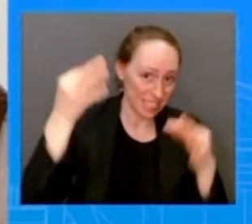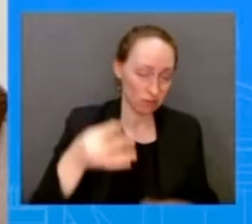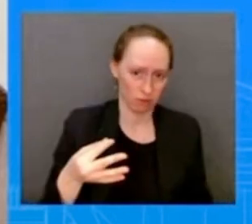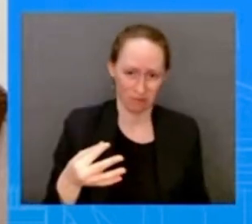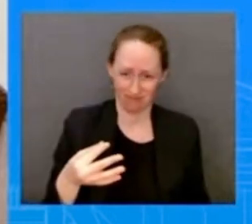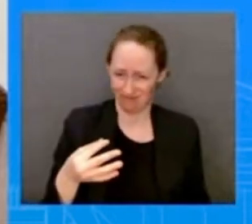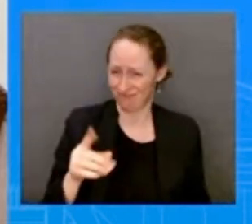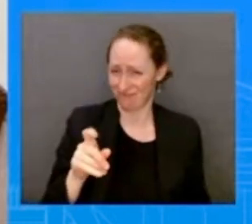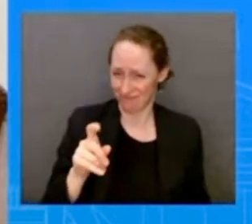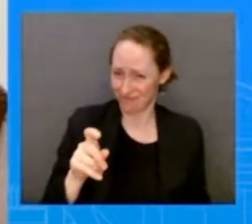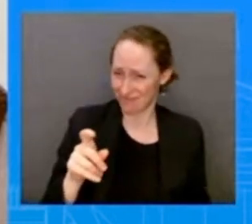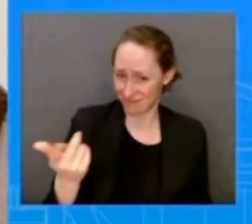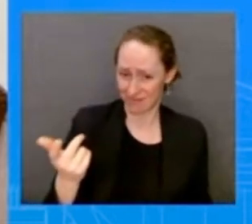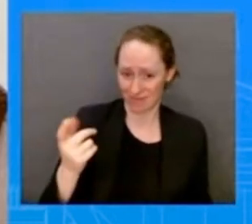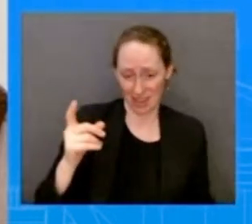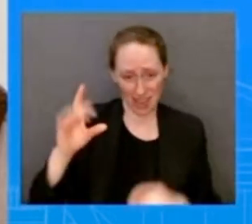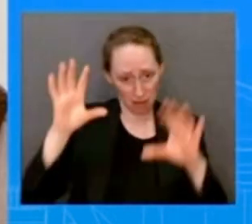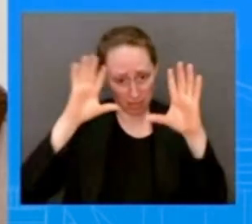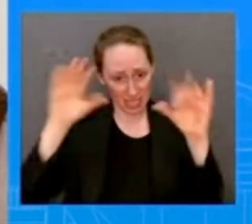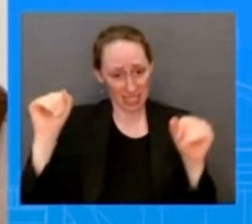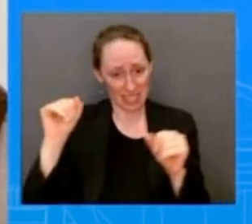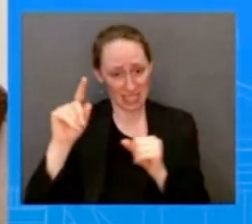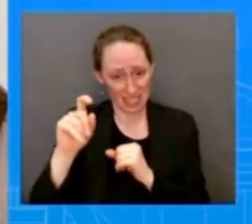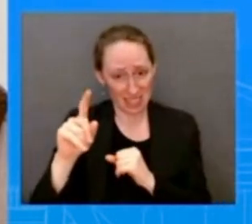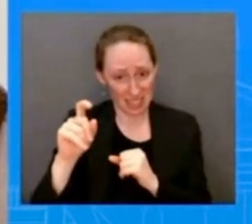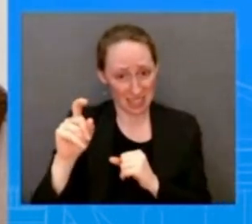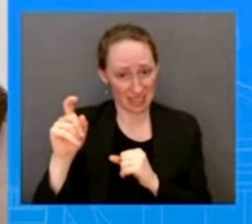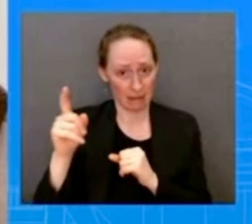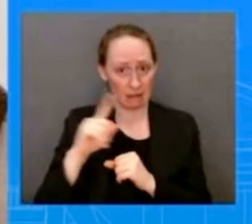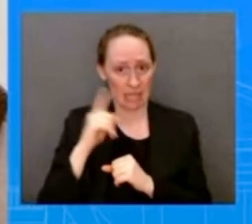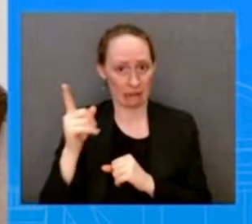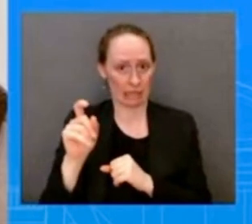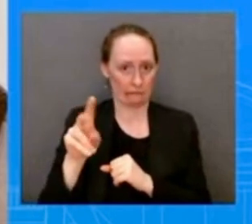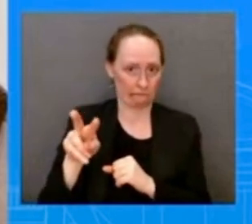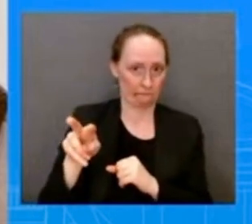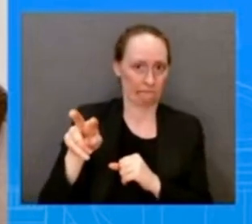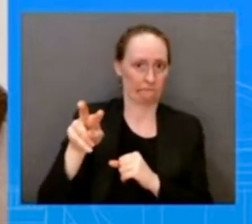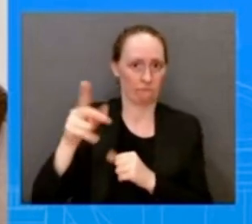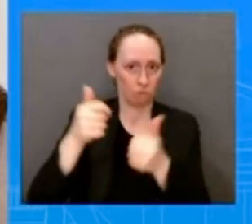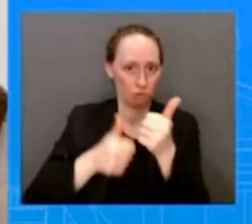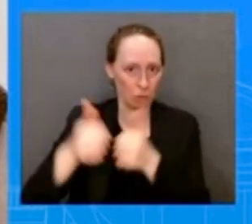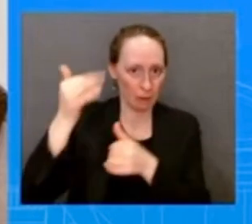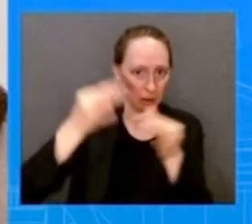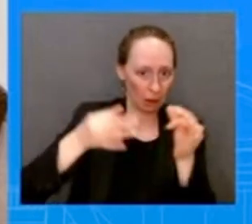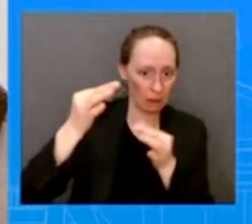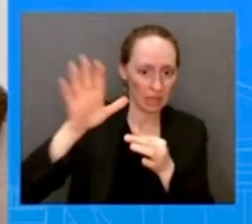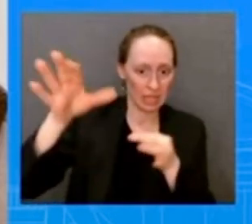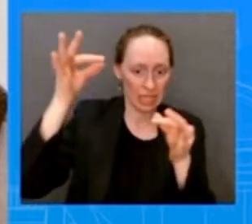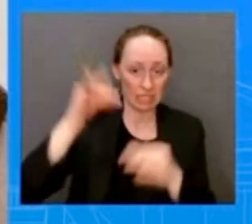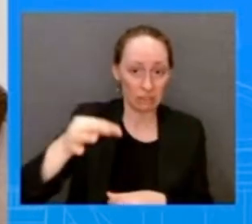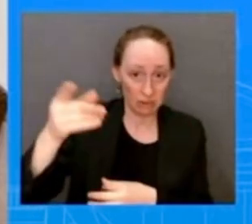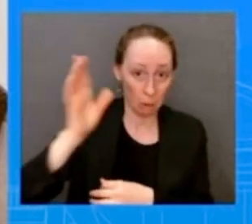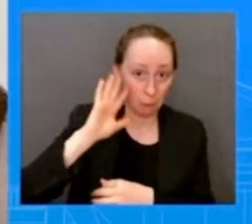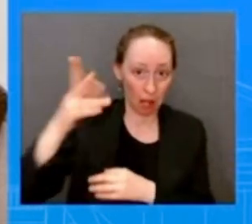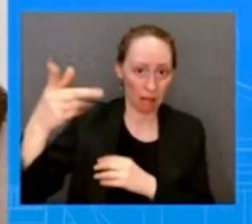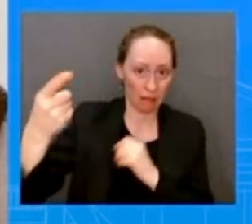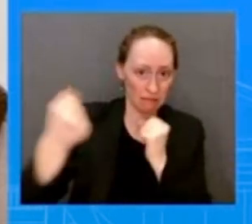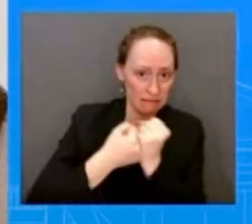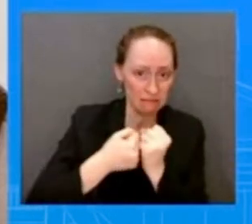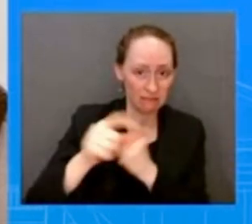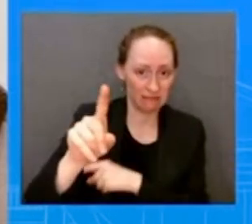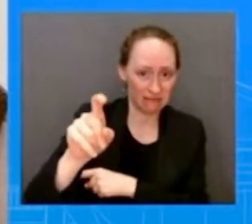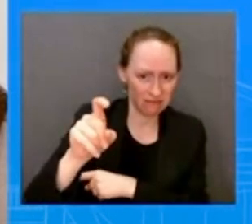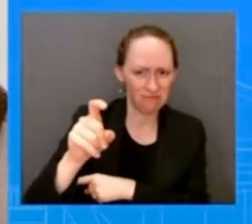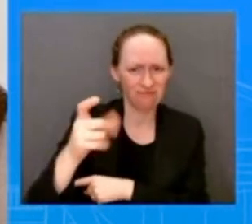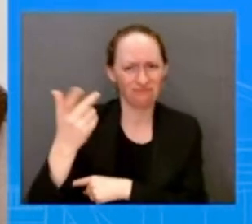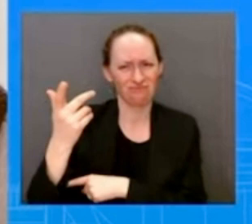of the decision, what is the White House doing, or why is the White House not preparing a plan B to help those who have student loans know